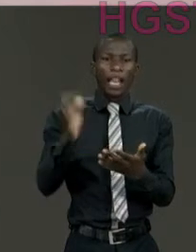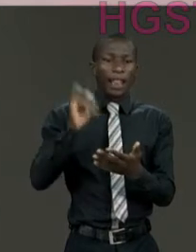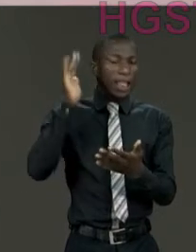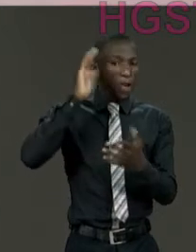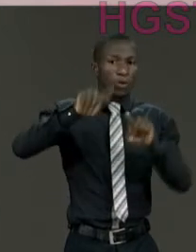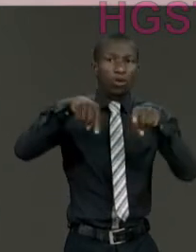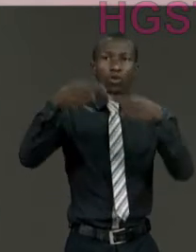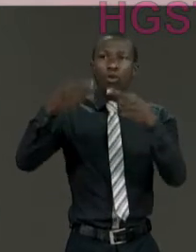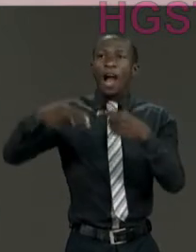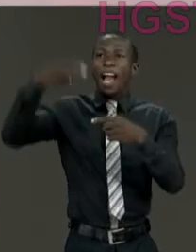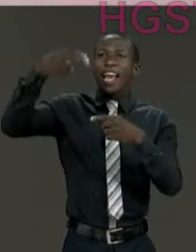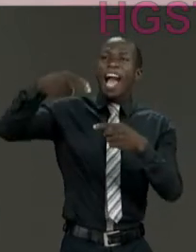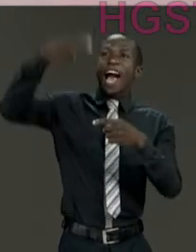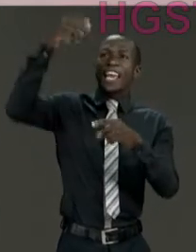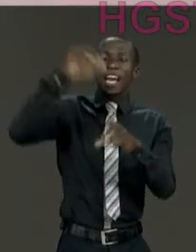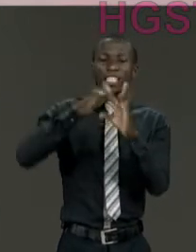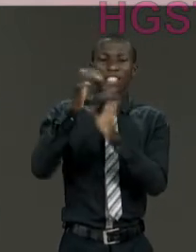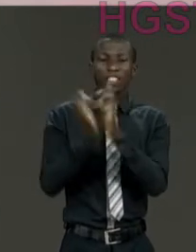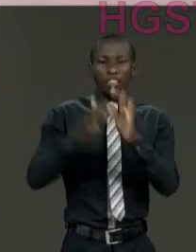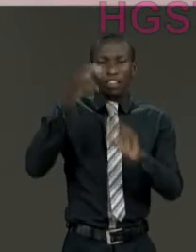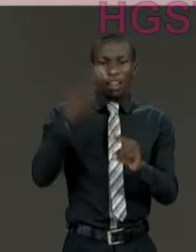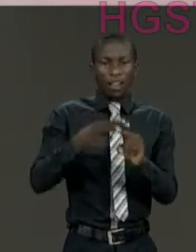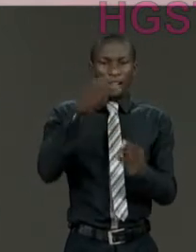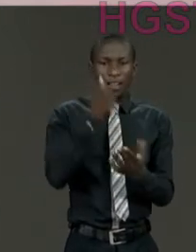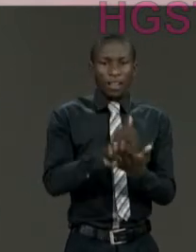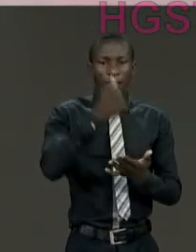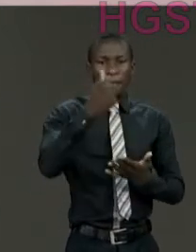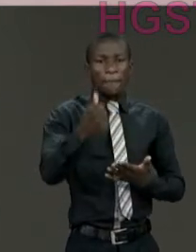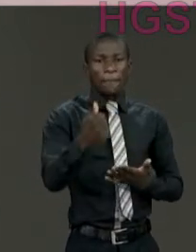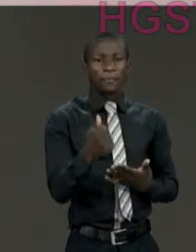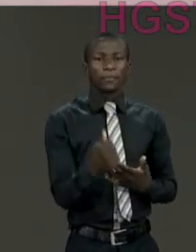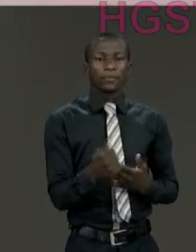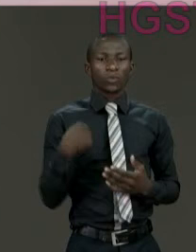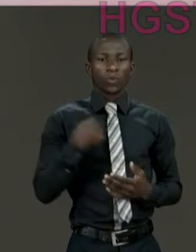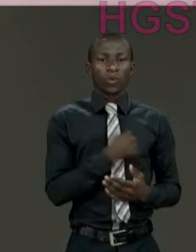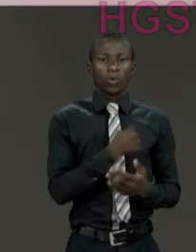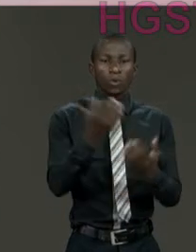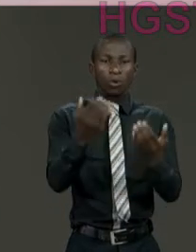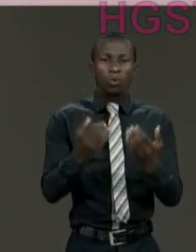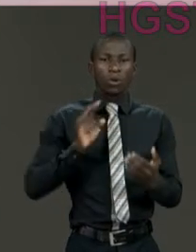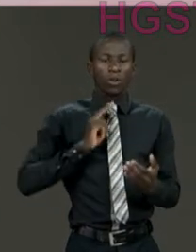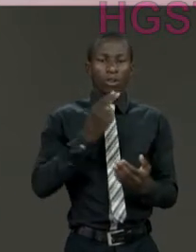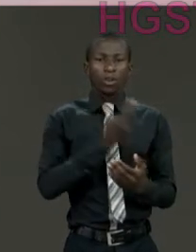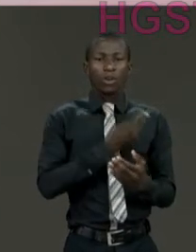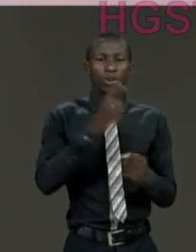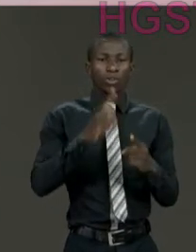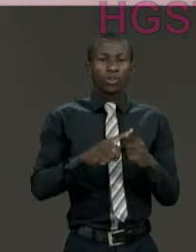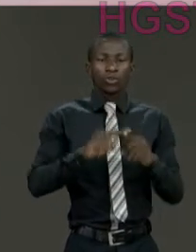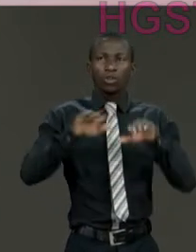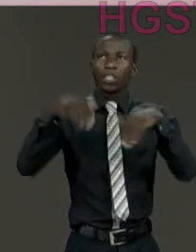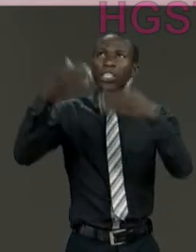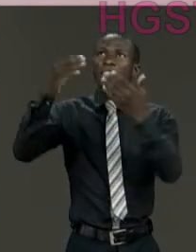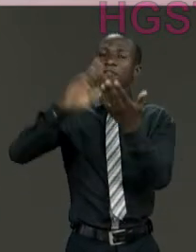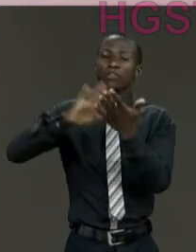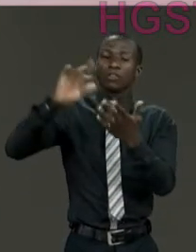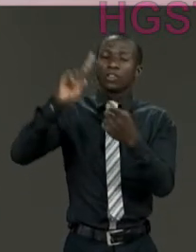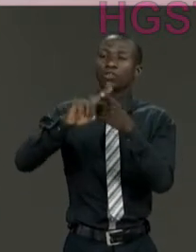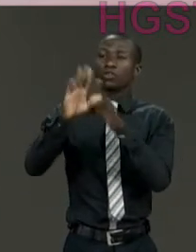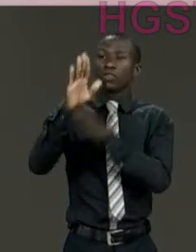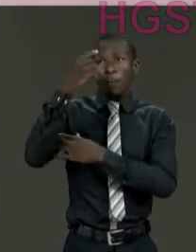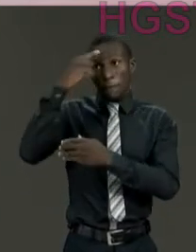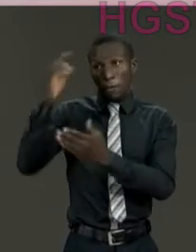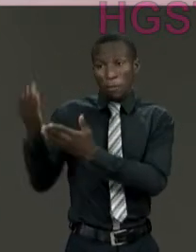Higher and higher in Jesus' name. We want us to give glory to God for bringing us